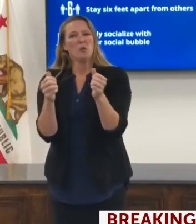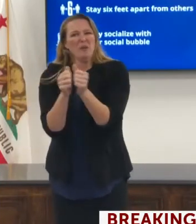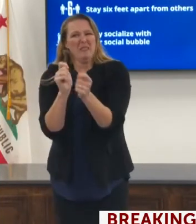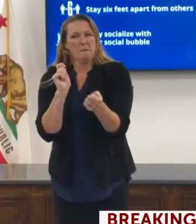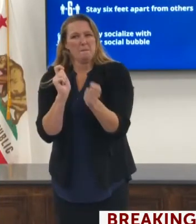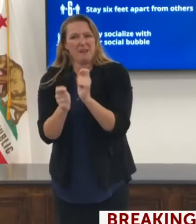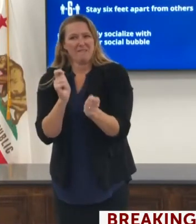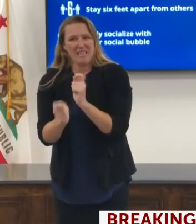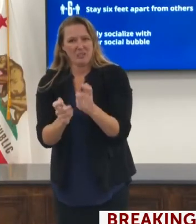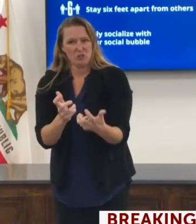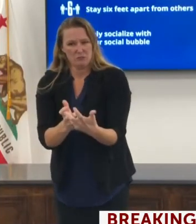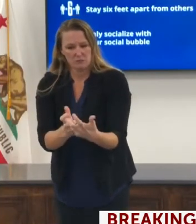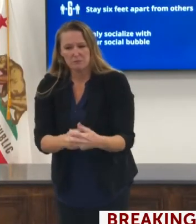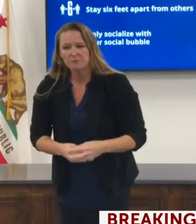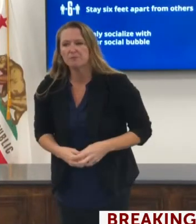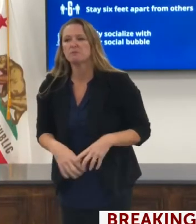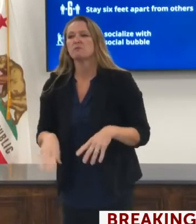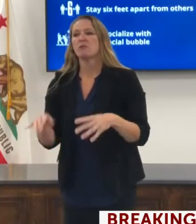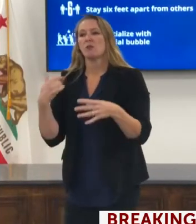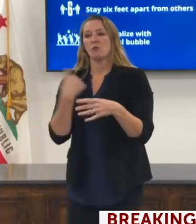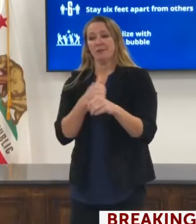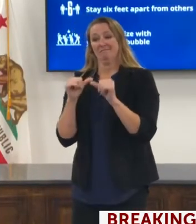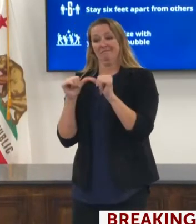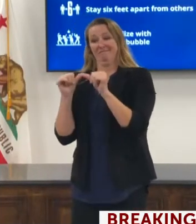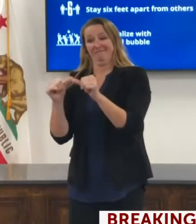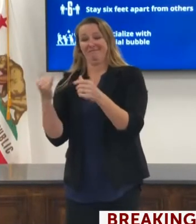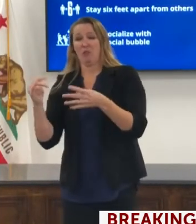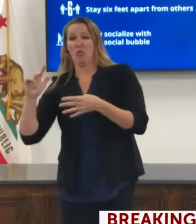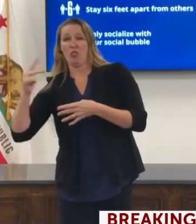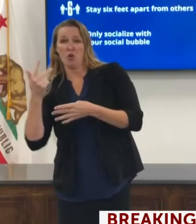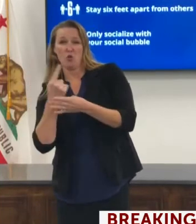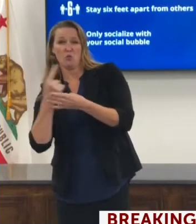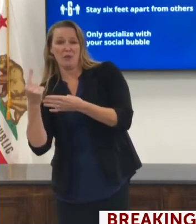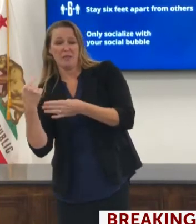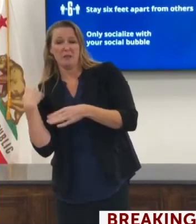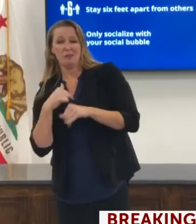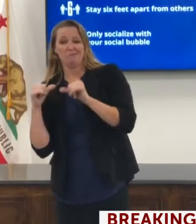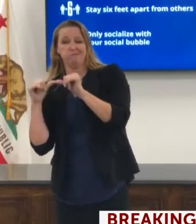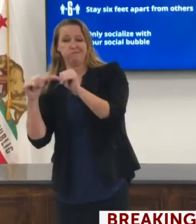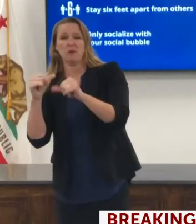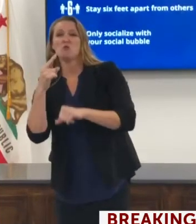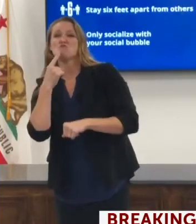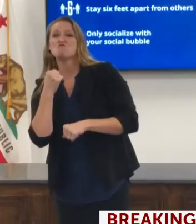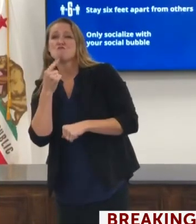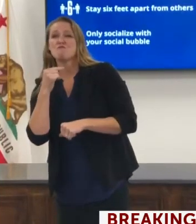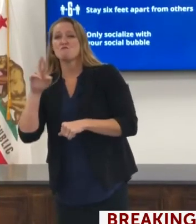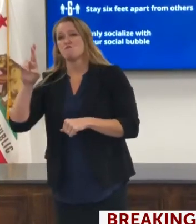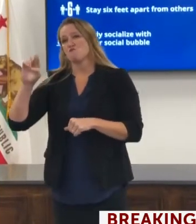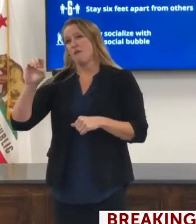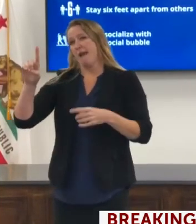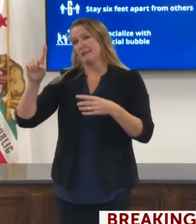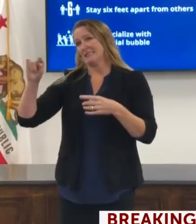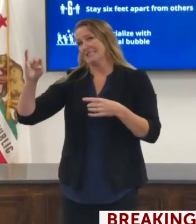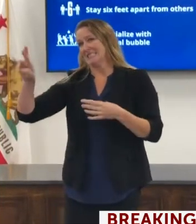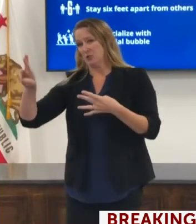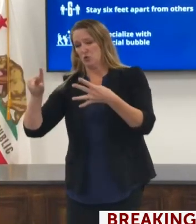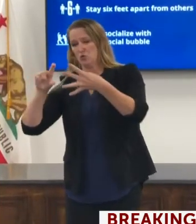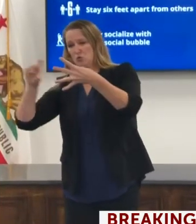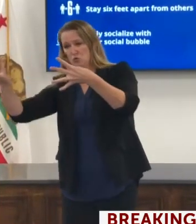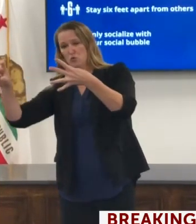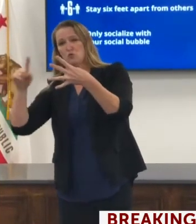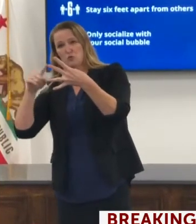modifications, and we continue there into now our third week. We are starting in the red tier status.